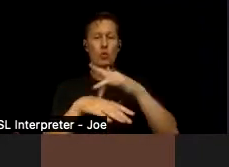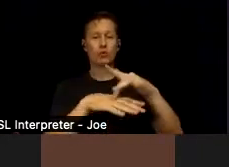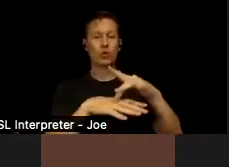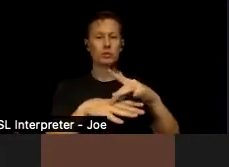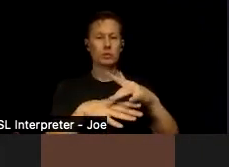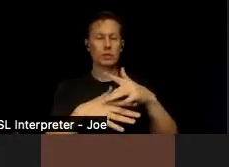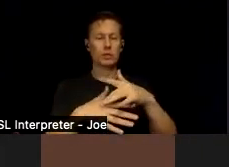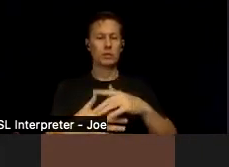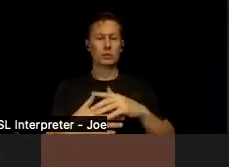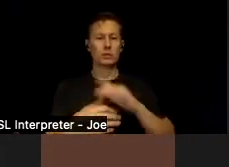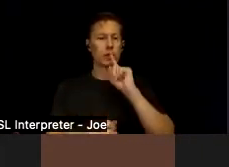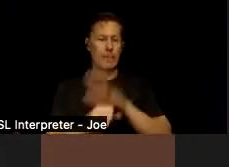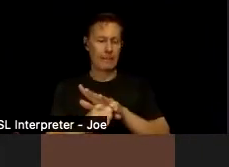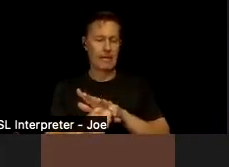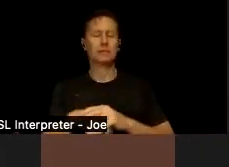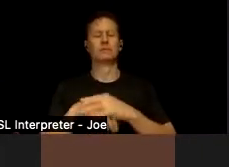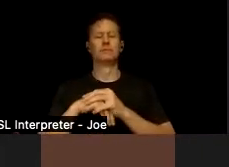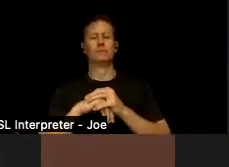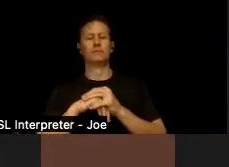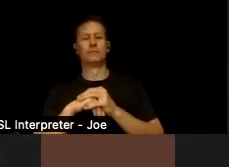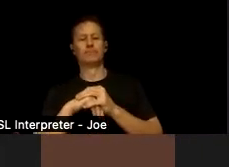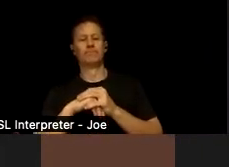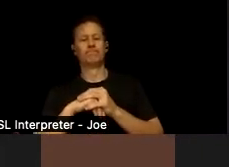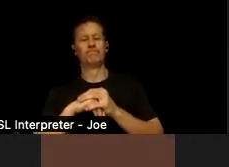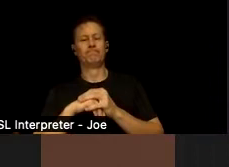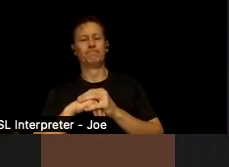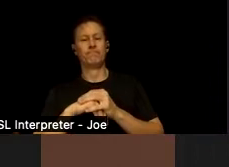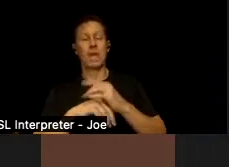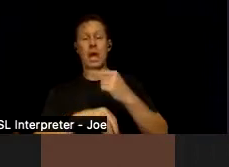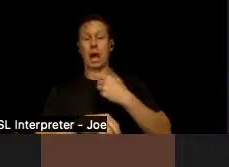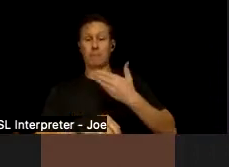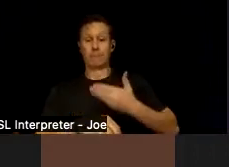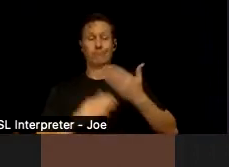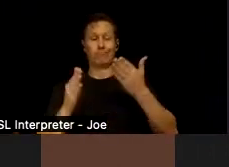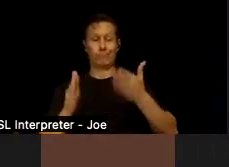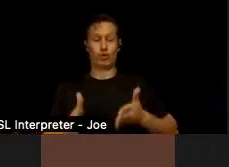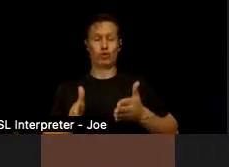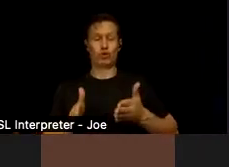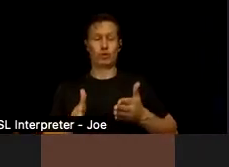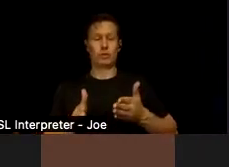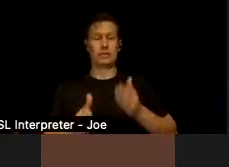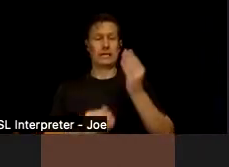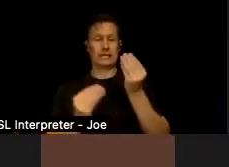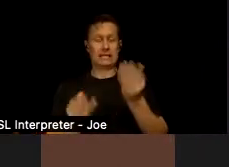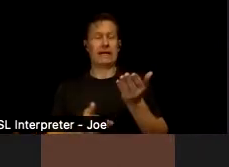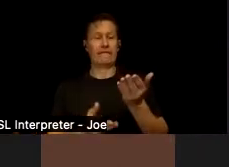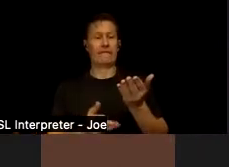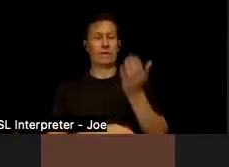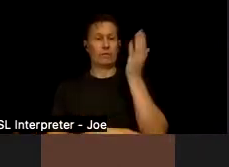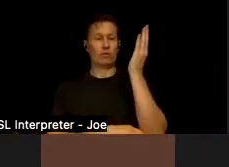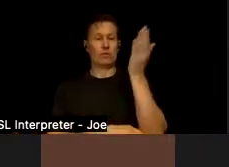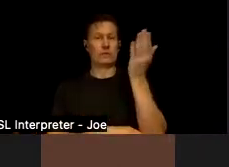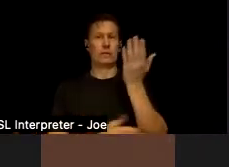said, I'm then the fortunate or unfortunate person to be providing this presentation. I think it came down